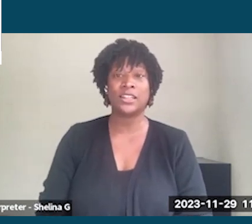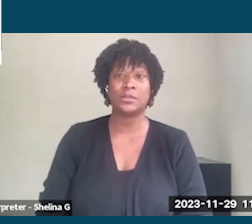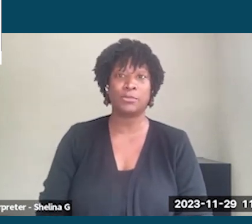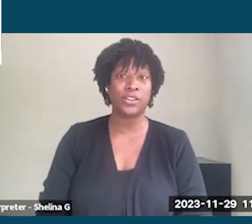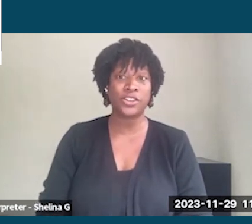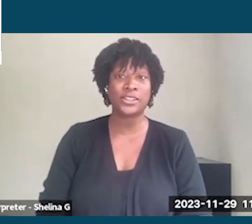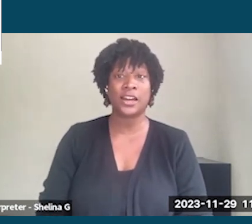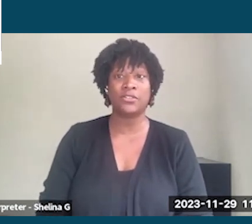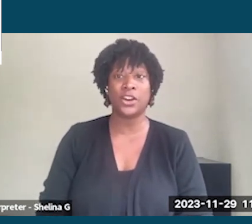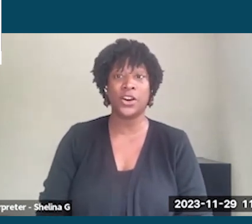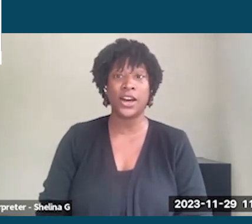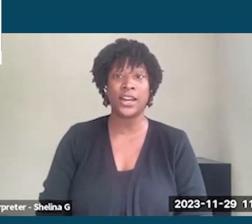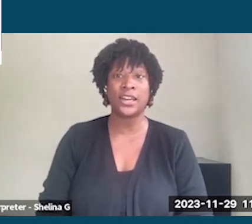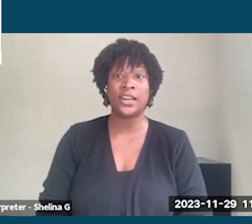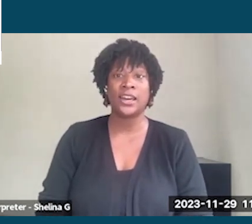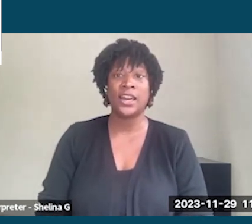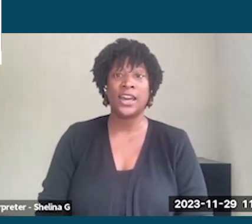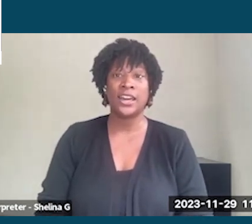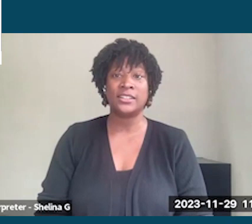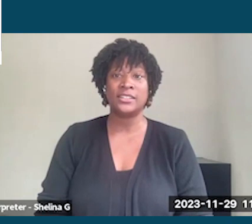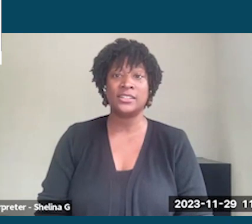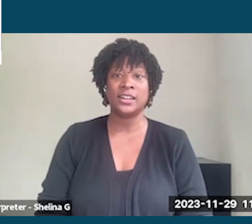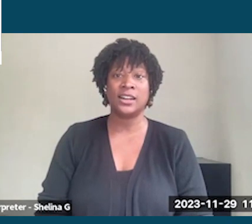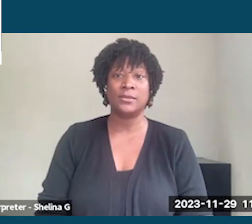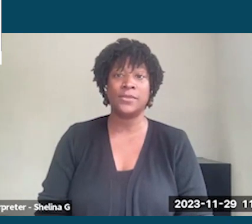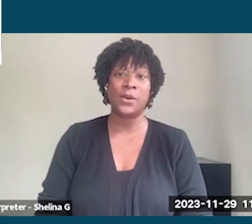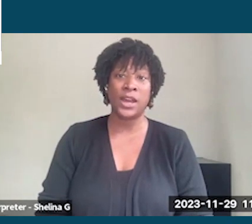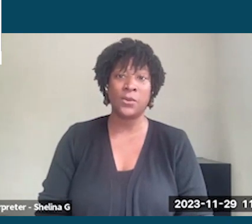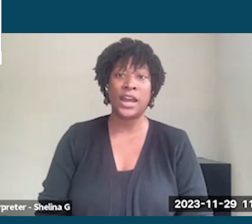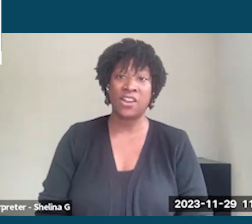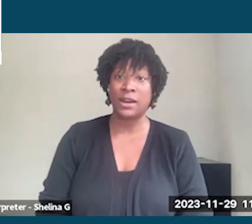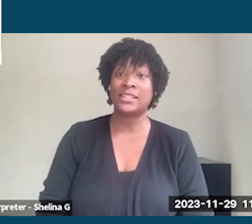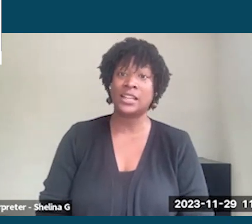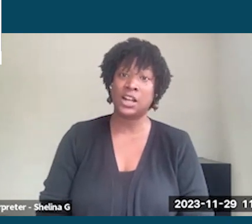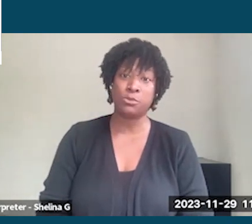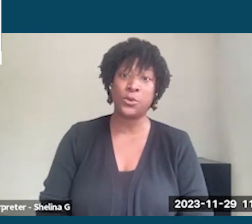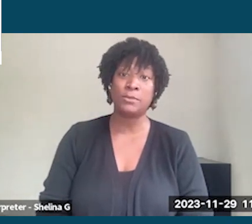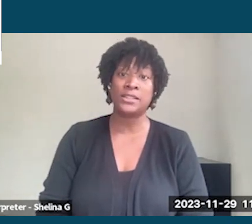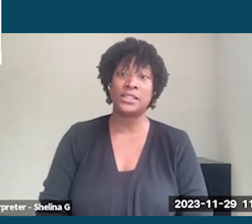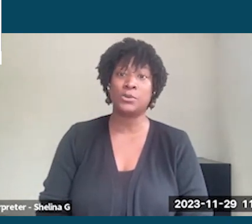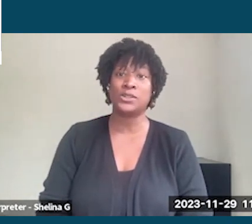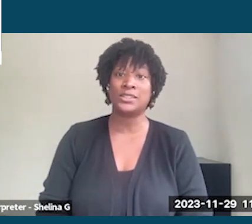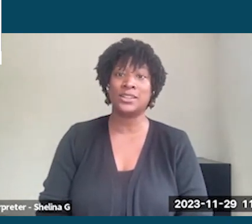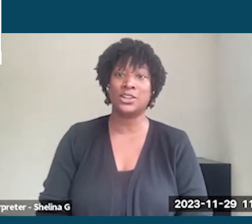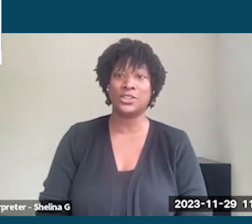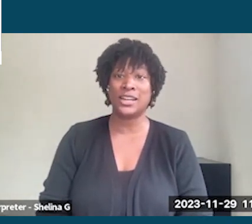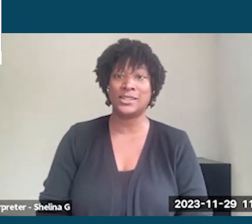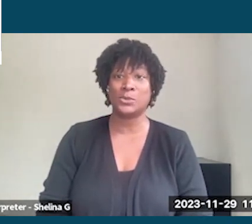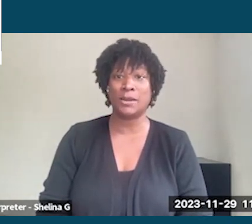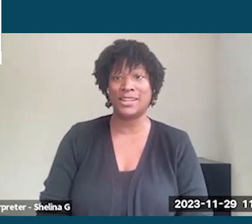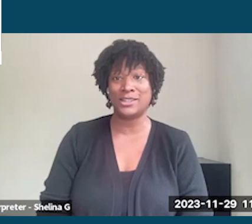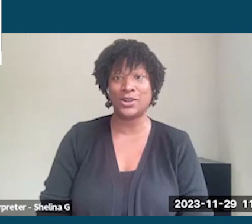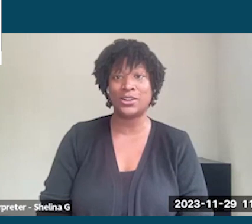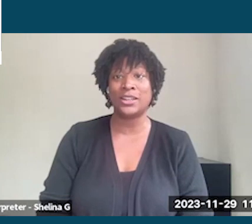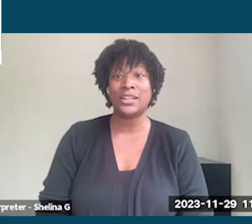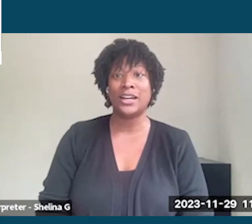person, is my preference, not VRI. And that way, when I have my telehealth appointment, the person